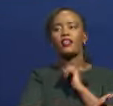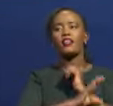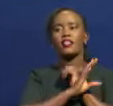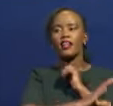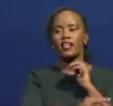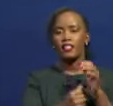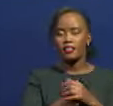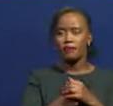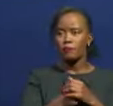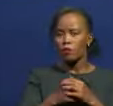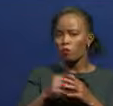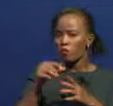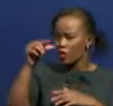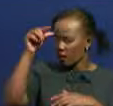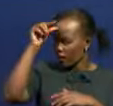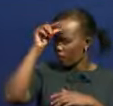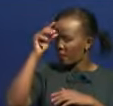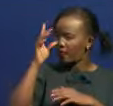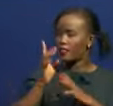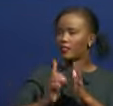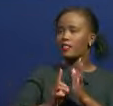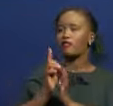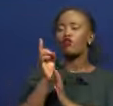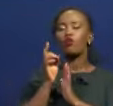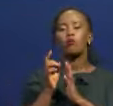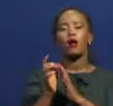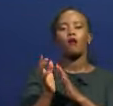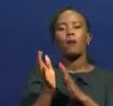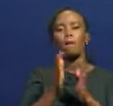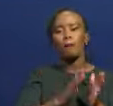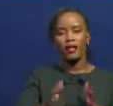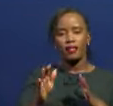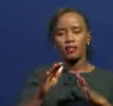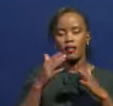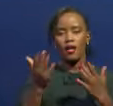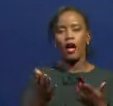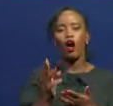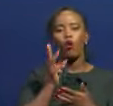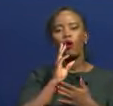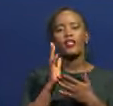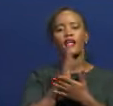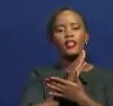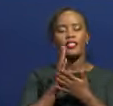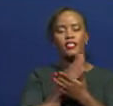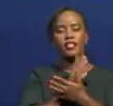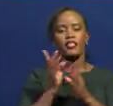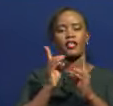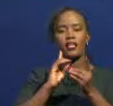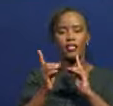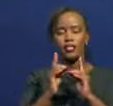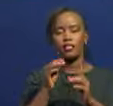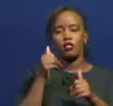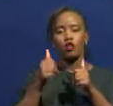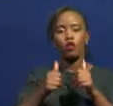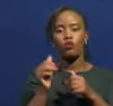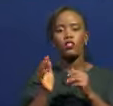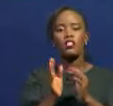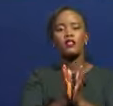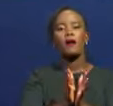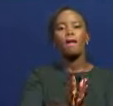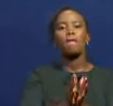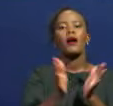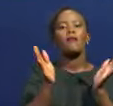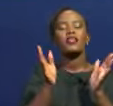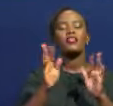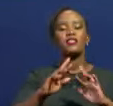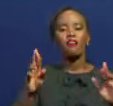government develops a mechanism for provision of real-time water sector data that is publicly available and which can be